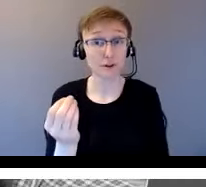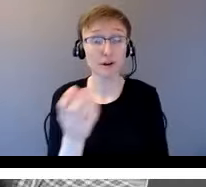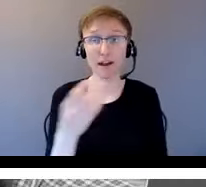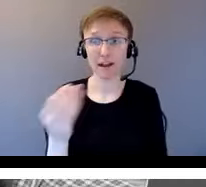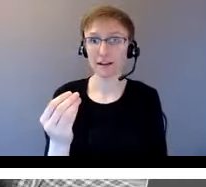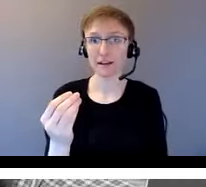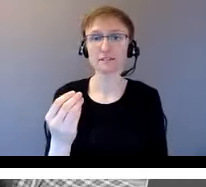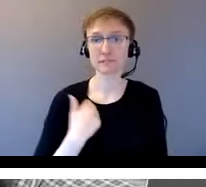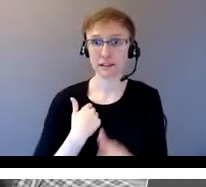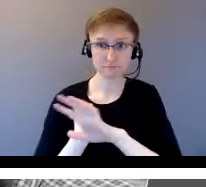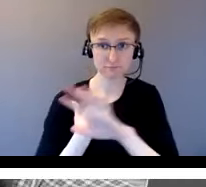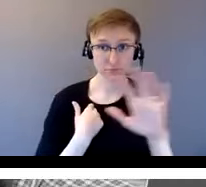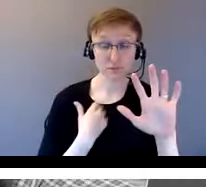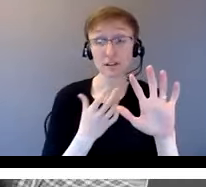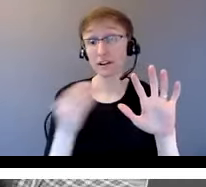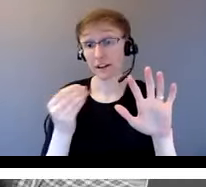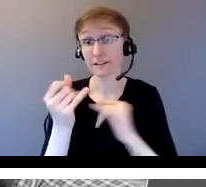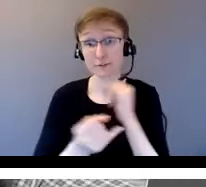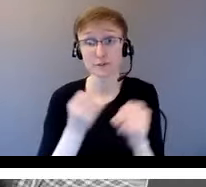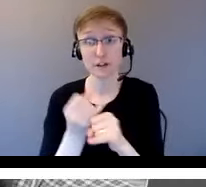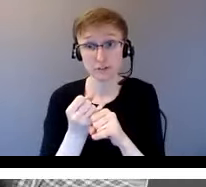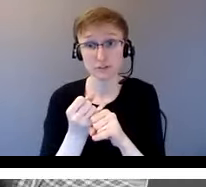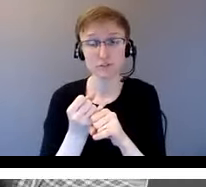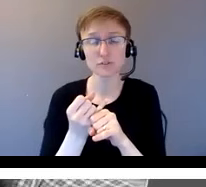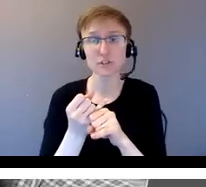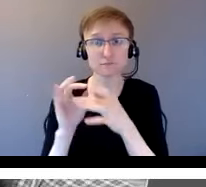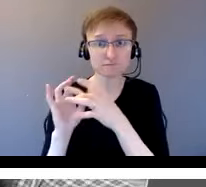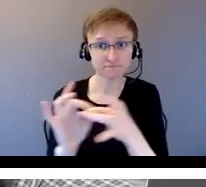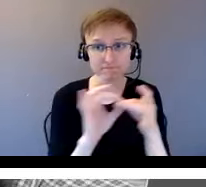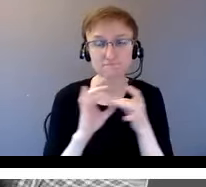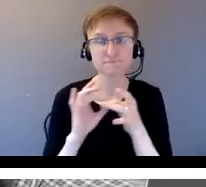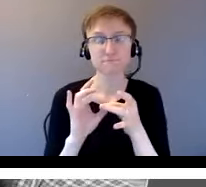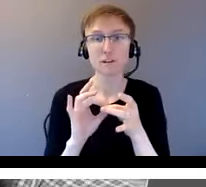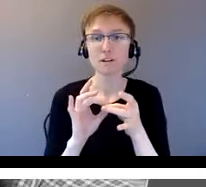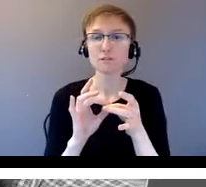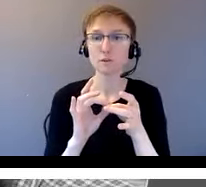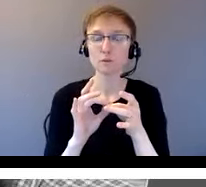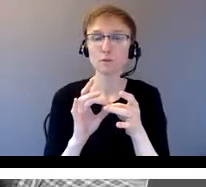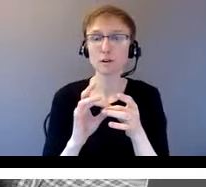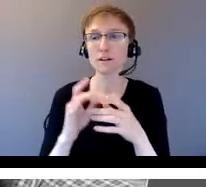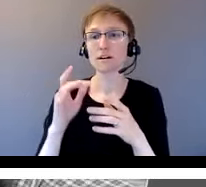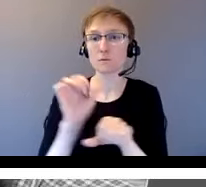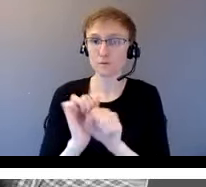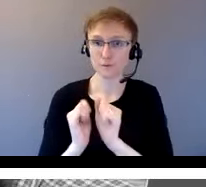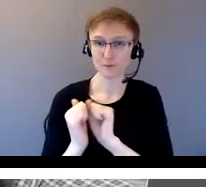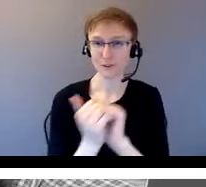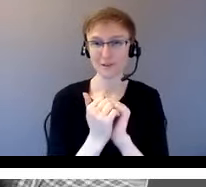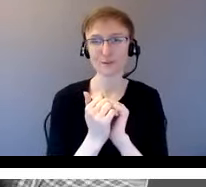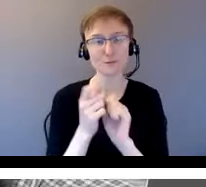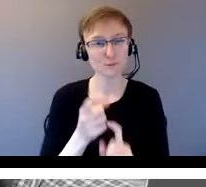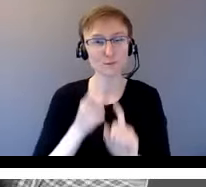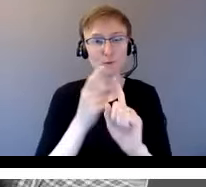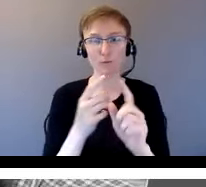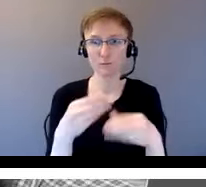and coordinate our activities and work with like-minded organizations to ensure that we're providing the best